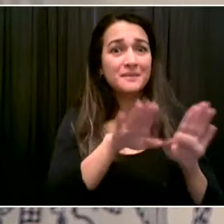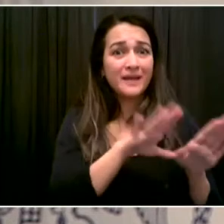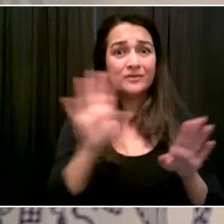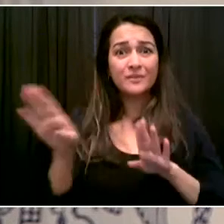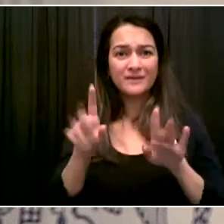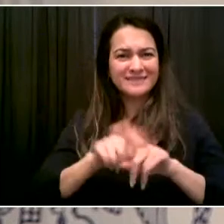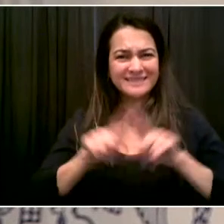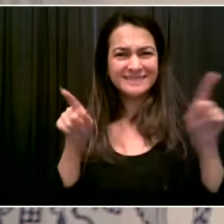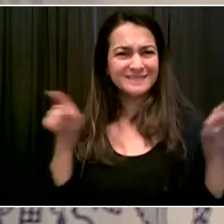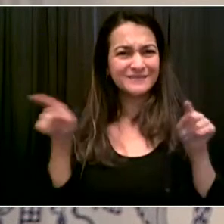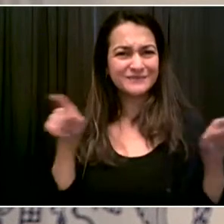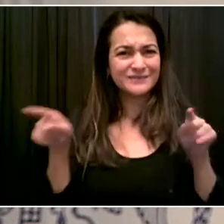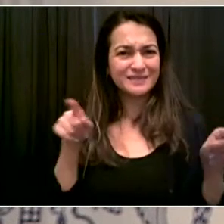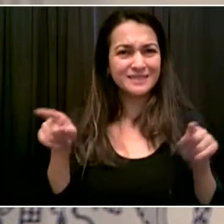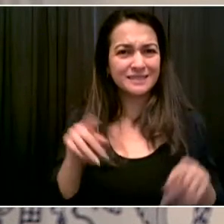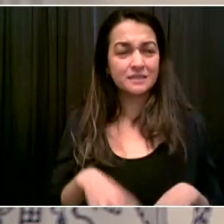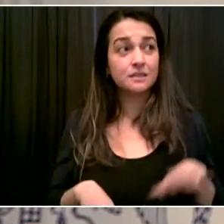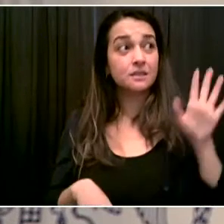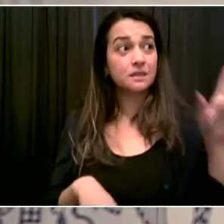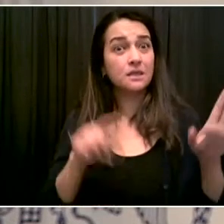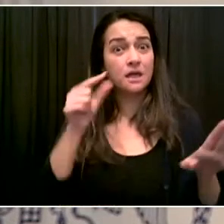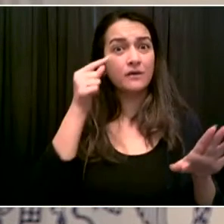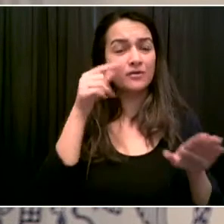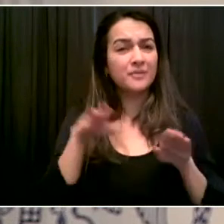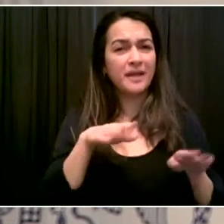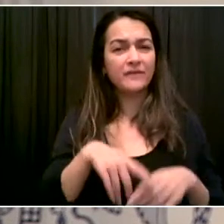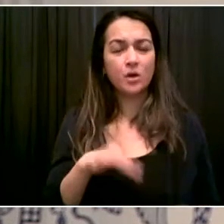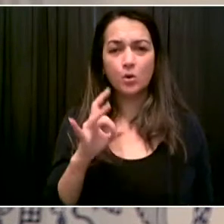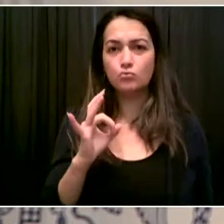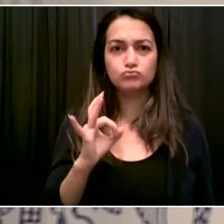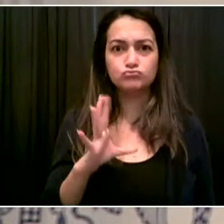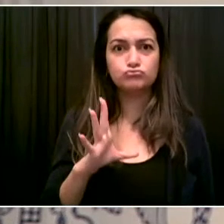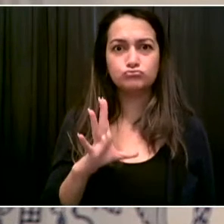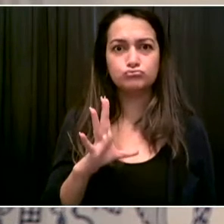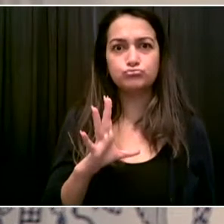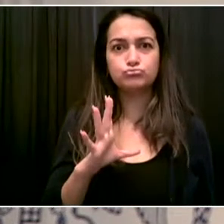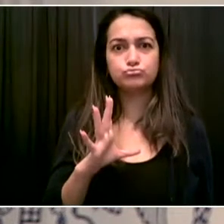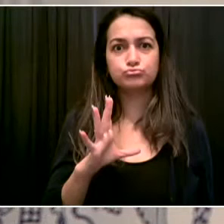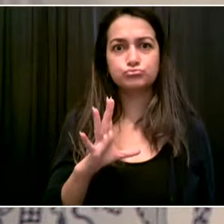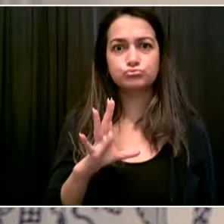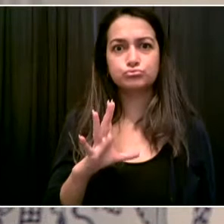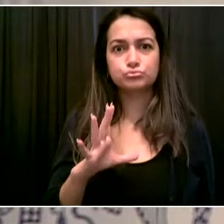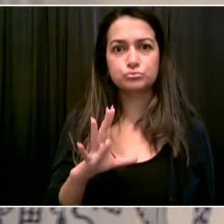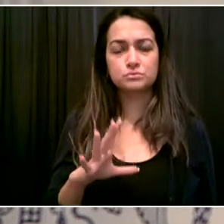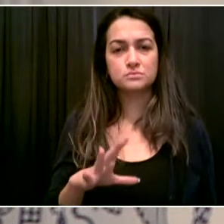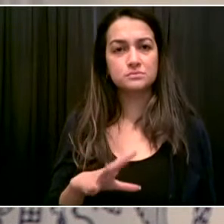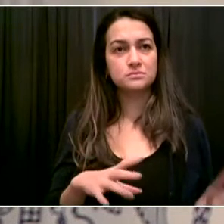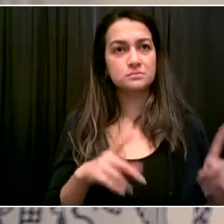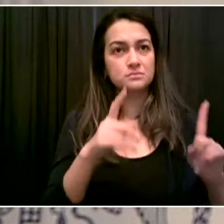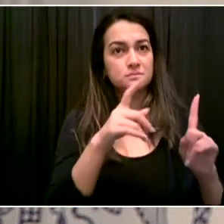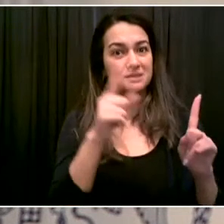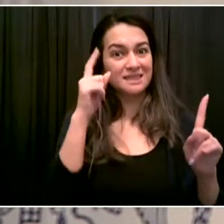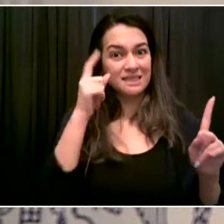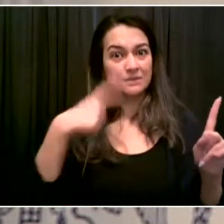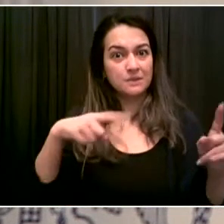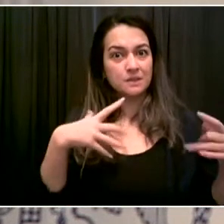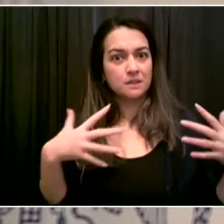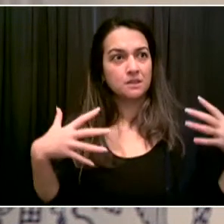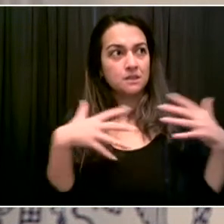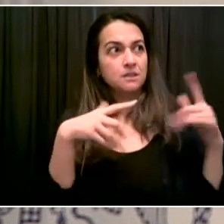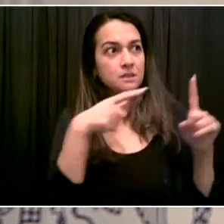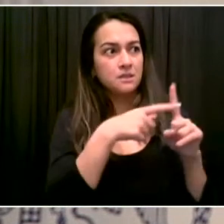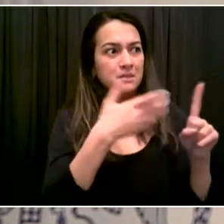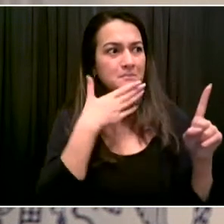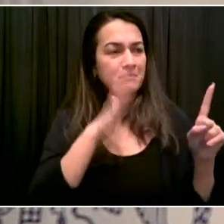work together, would never think of doing some of these horrible things that have been outlined here. I believe that if Kathy Hochul